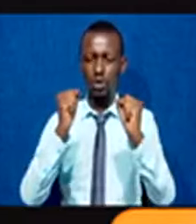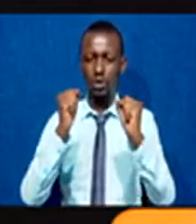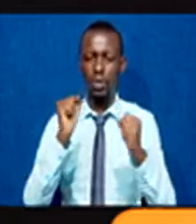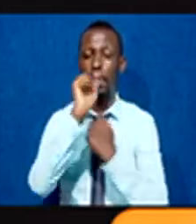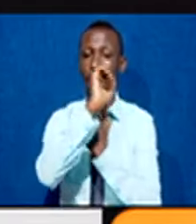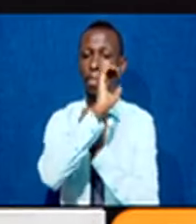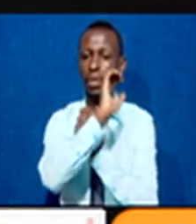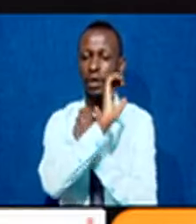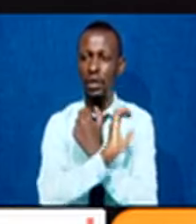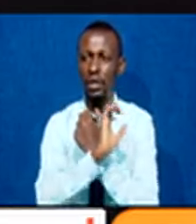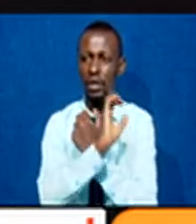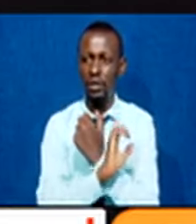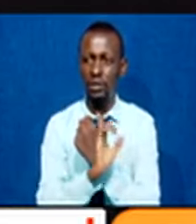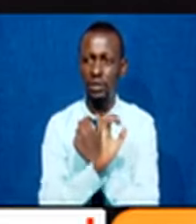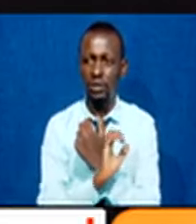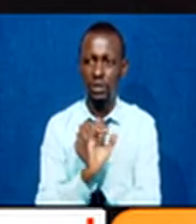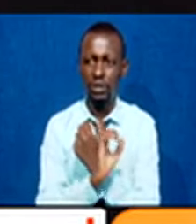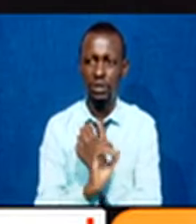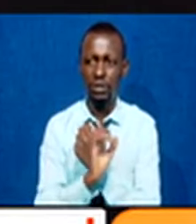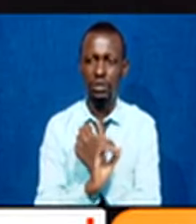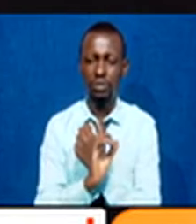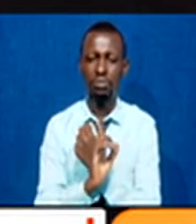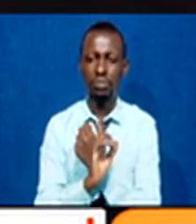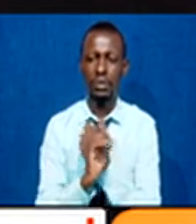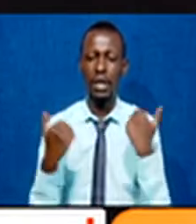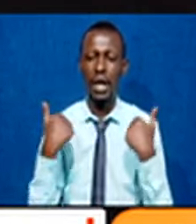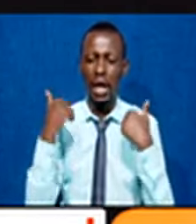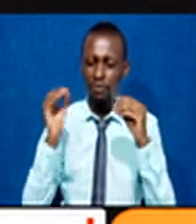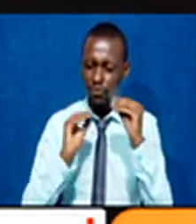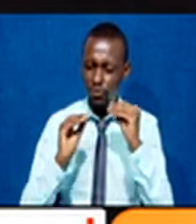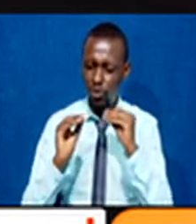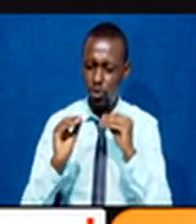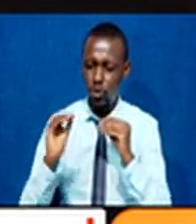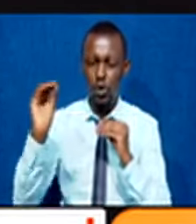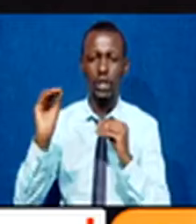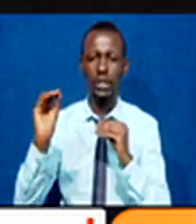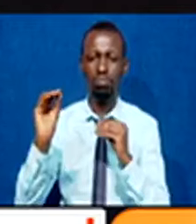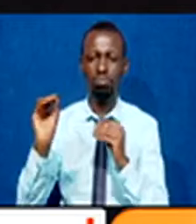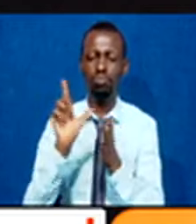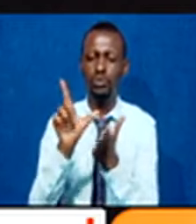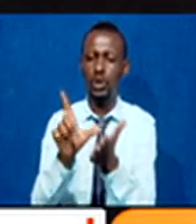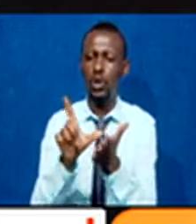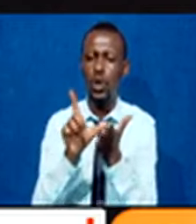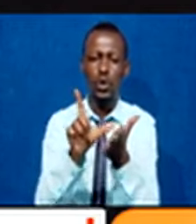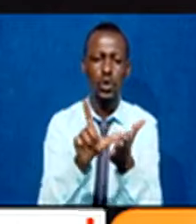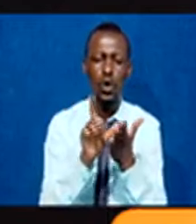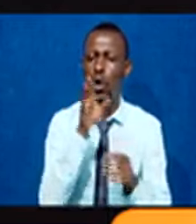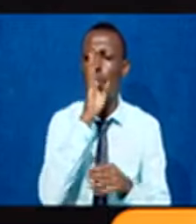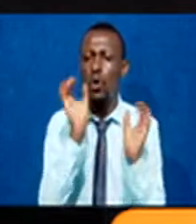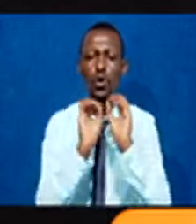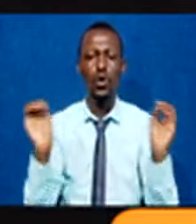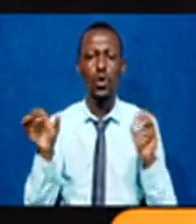actually maintained one of the lowest fiscal deficits that we have in sub-Saharan Africa.